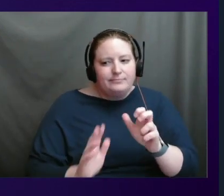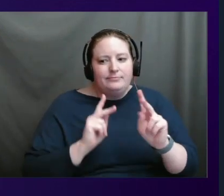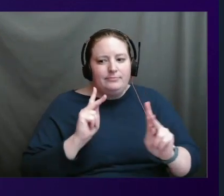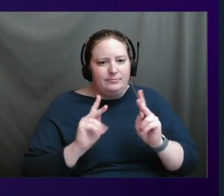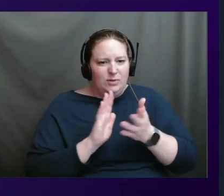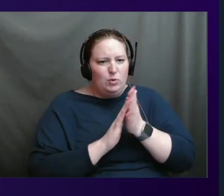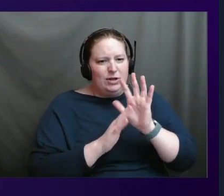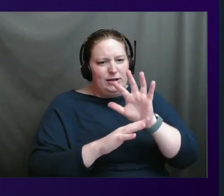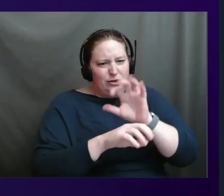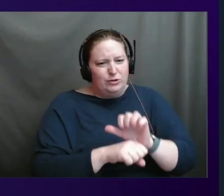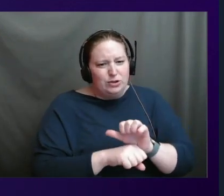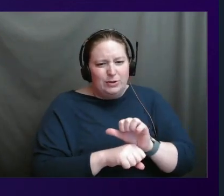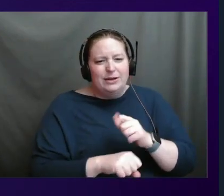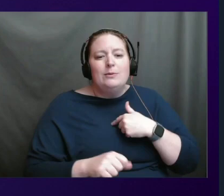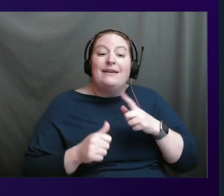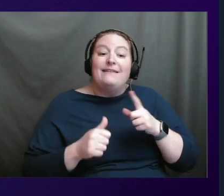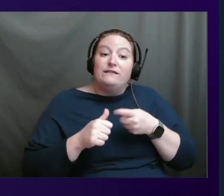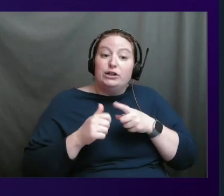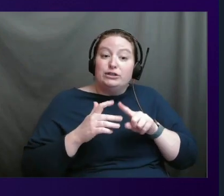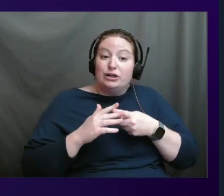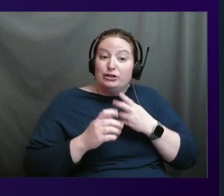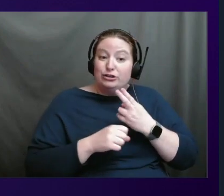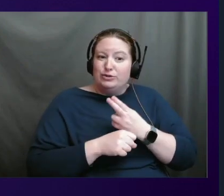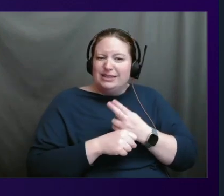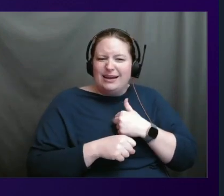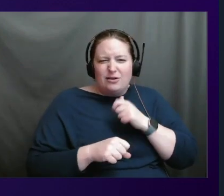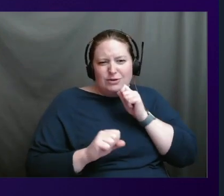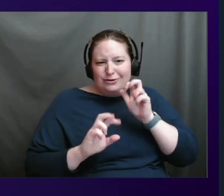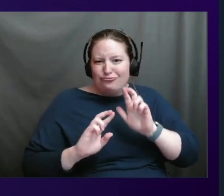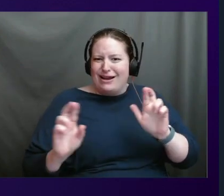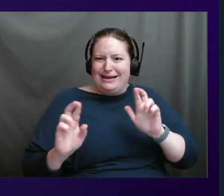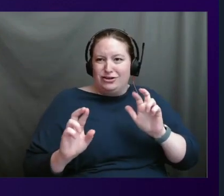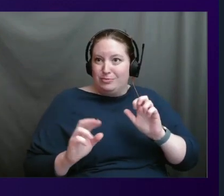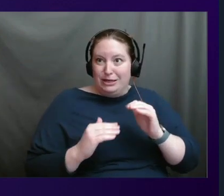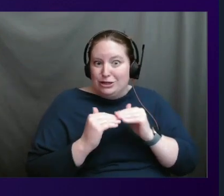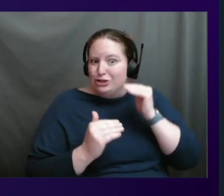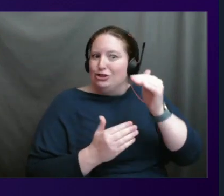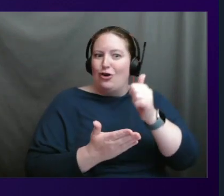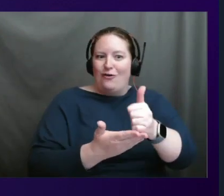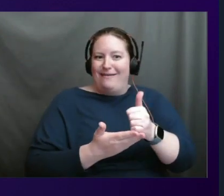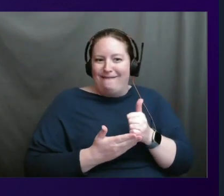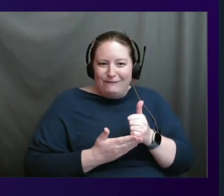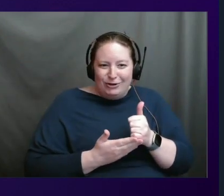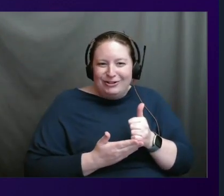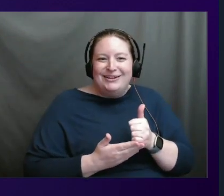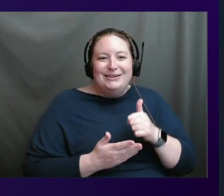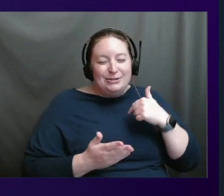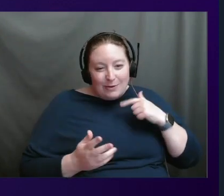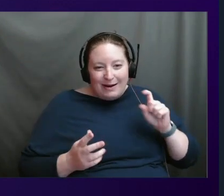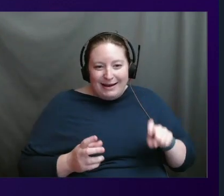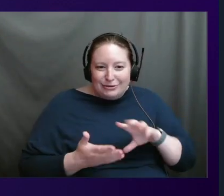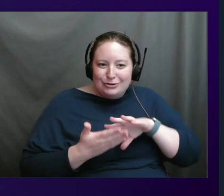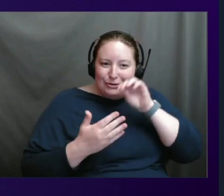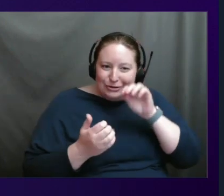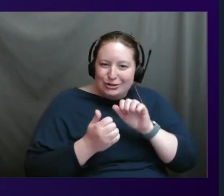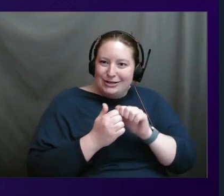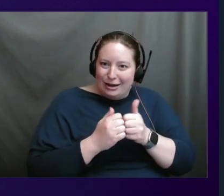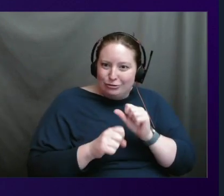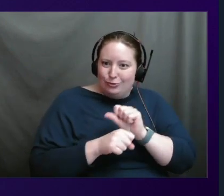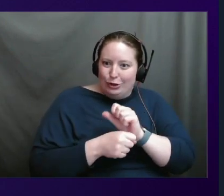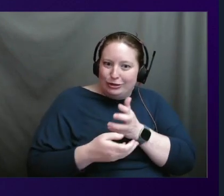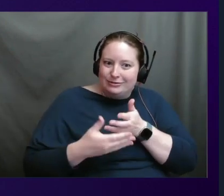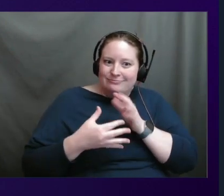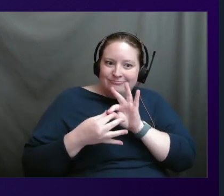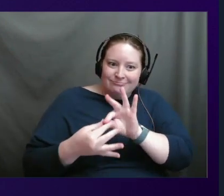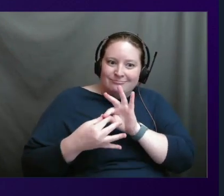I found it a bit, when I was first using it, I wasn't ready for it to be so helpful. So I think it's definitely, I had to learn to work with it at the start, but then now it's so